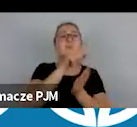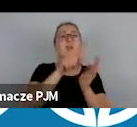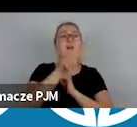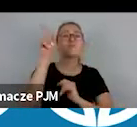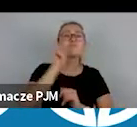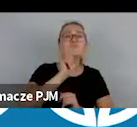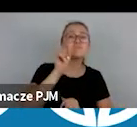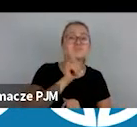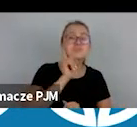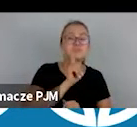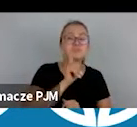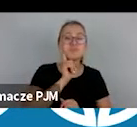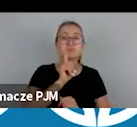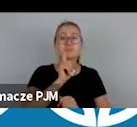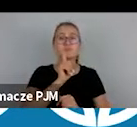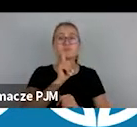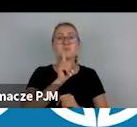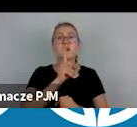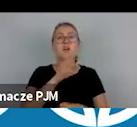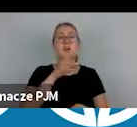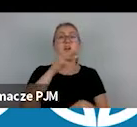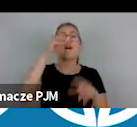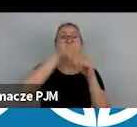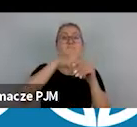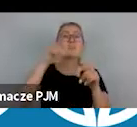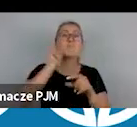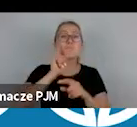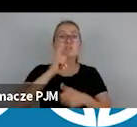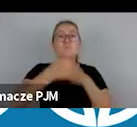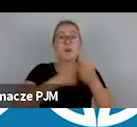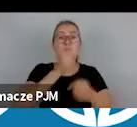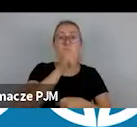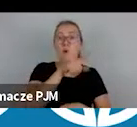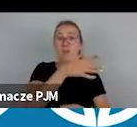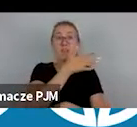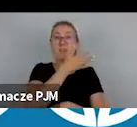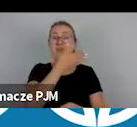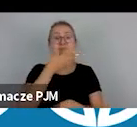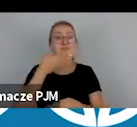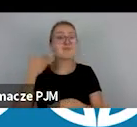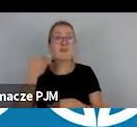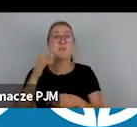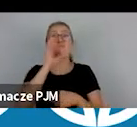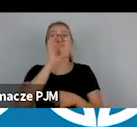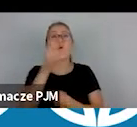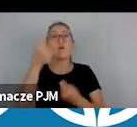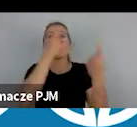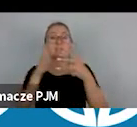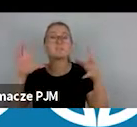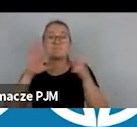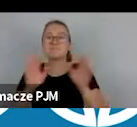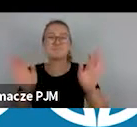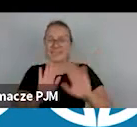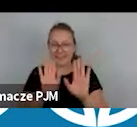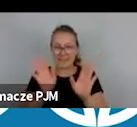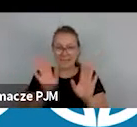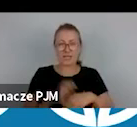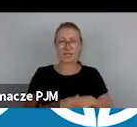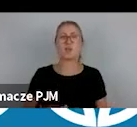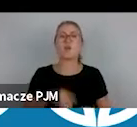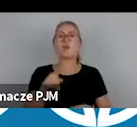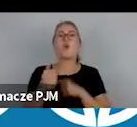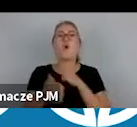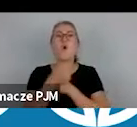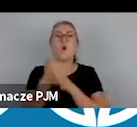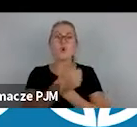about how we made that principle real in our work at Sonke Gender Justice. I